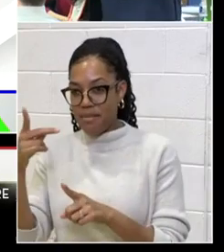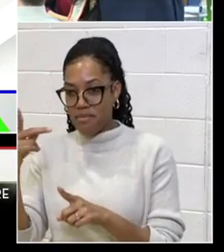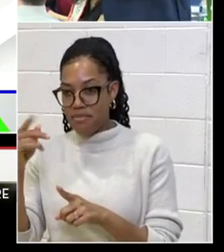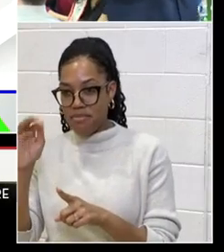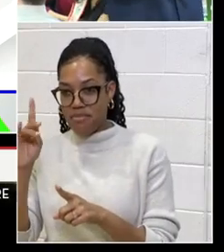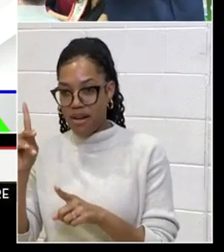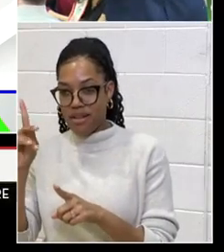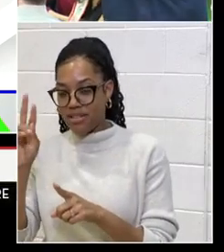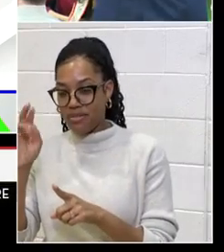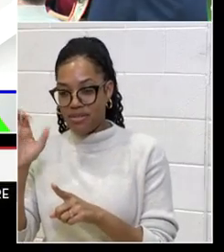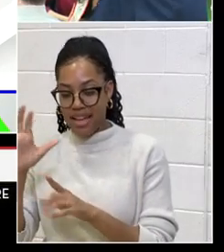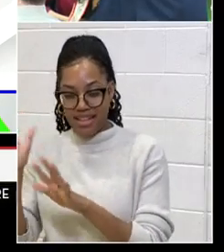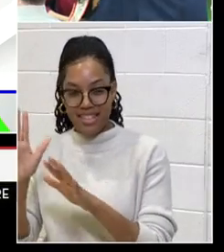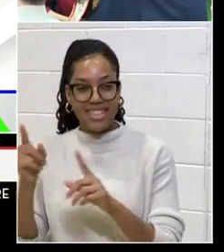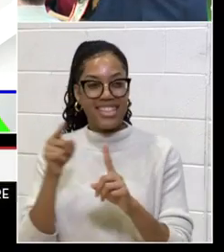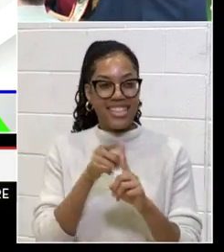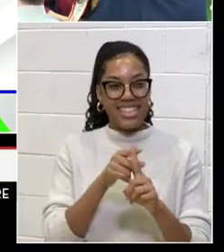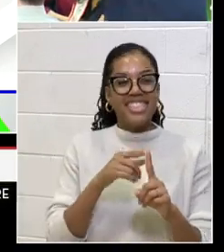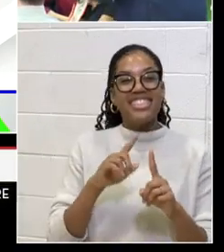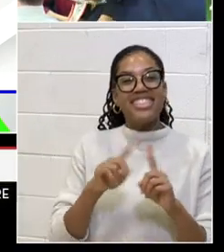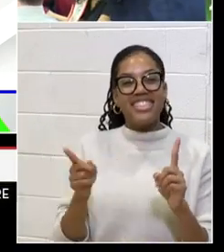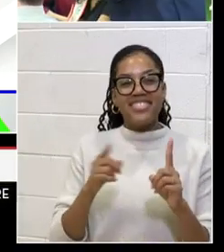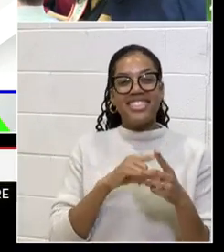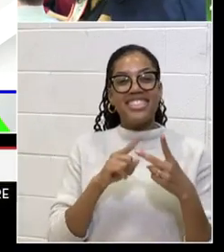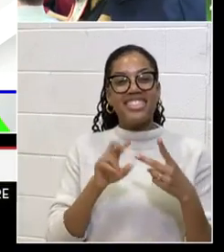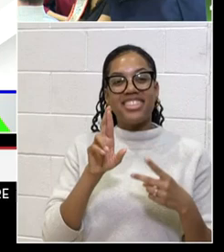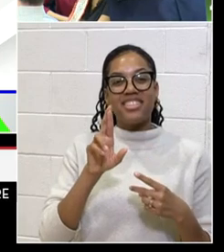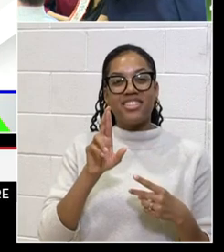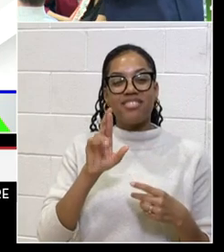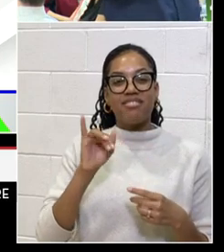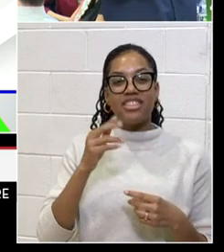The Department of Energy and Environment, headed by Richard Jackson.